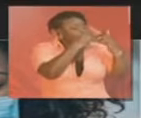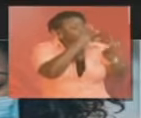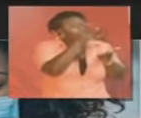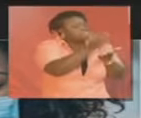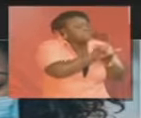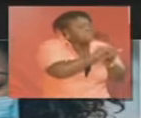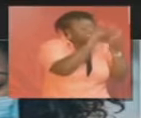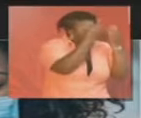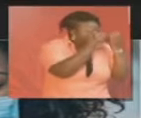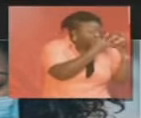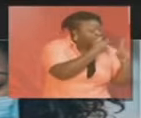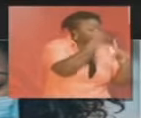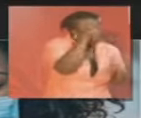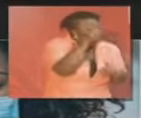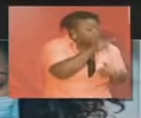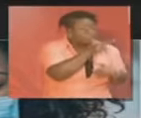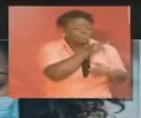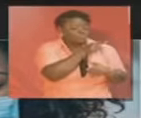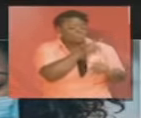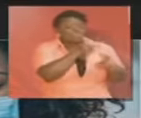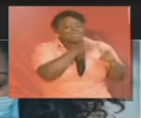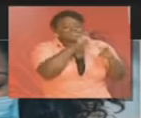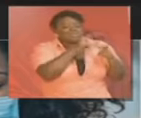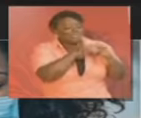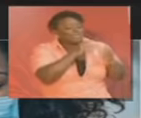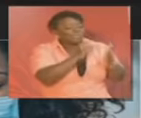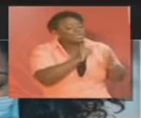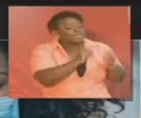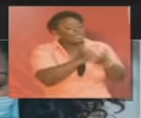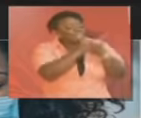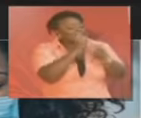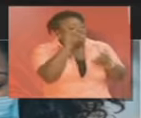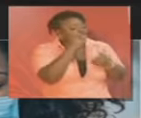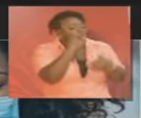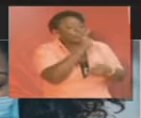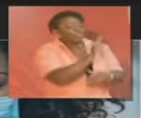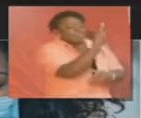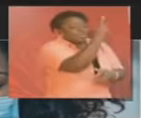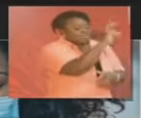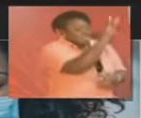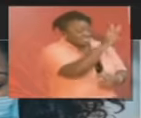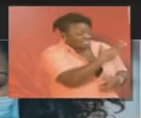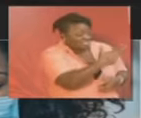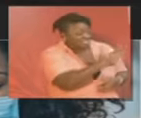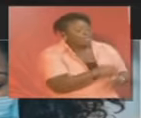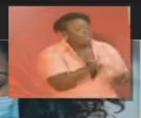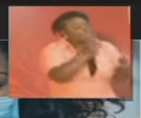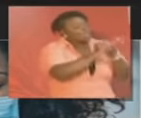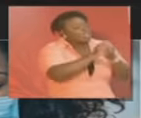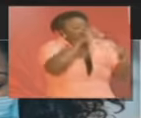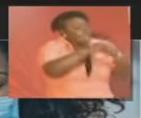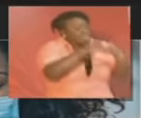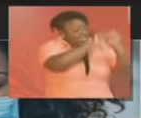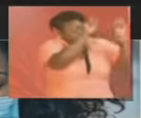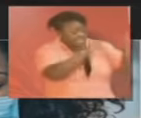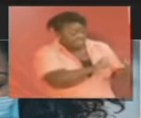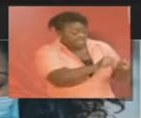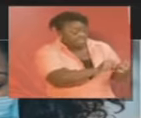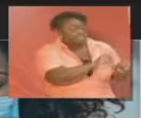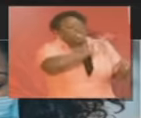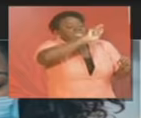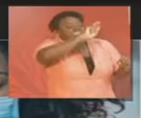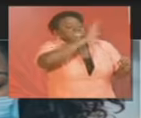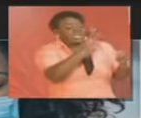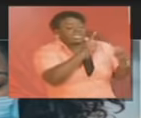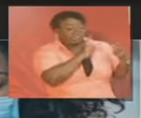you. That will enable us to be able to prioritize you and get you into the system. The other way is, of course,